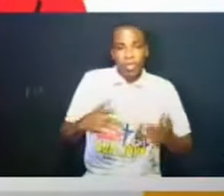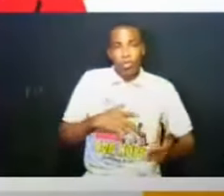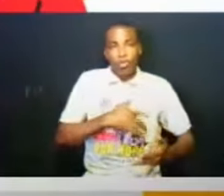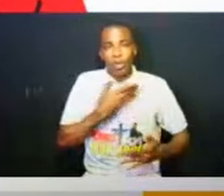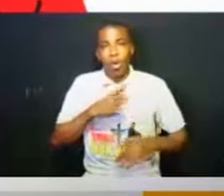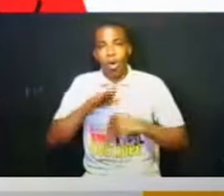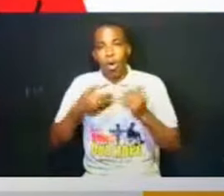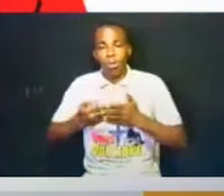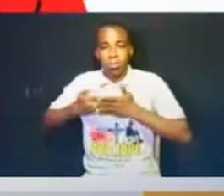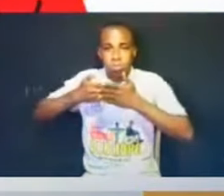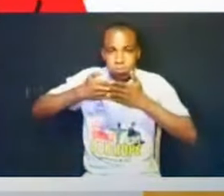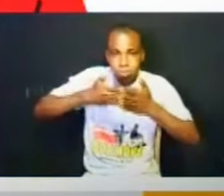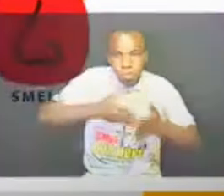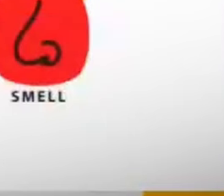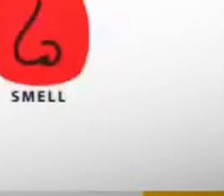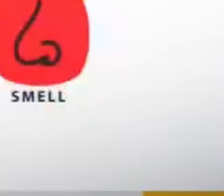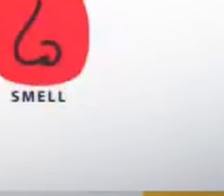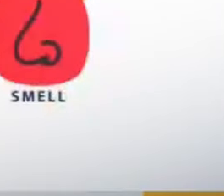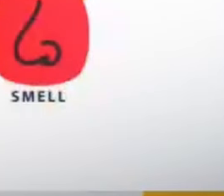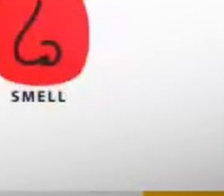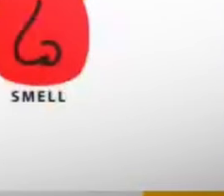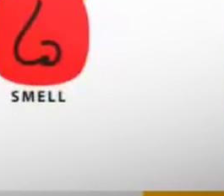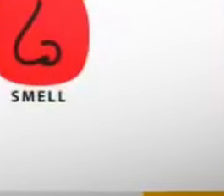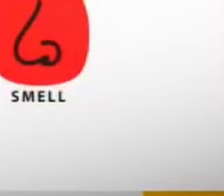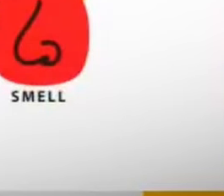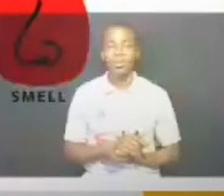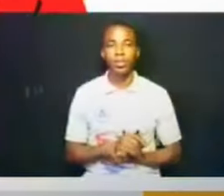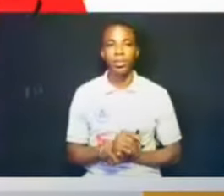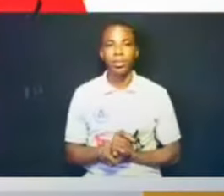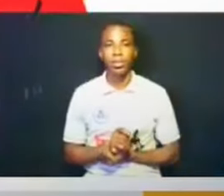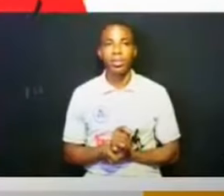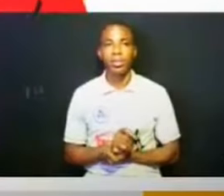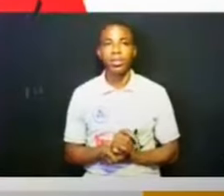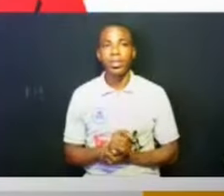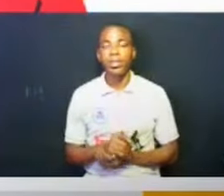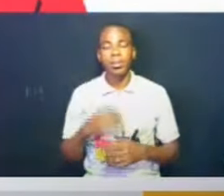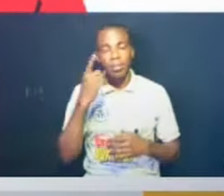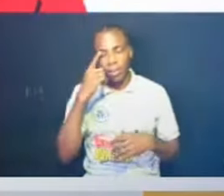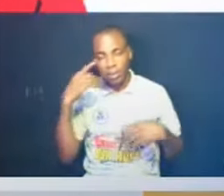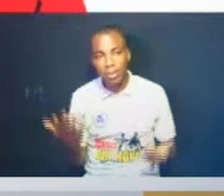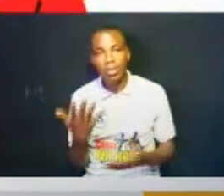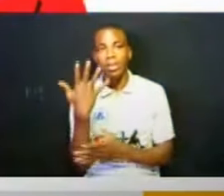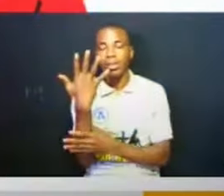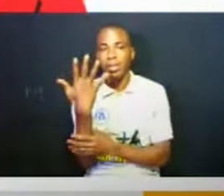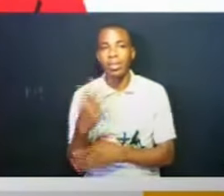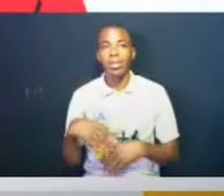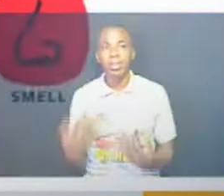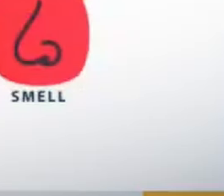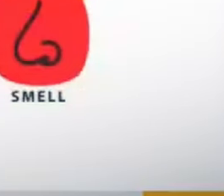All our senses draw things into the heart. And that is why the Bible says,